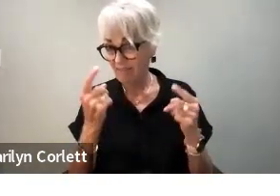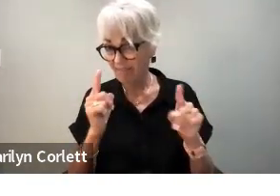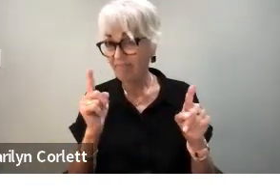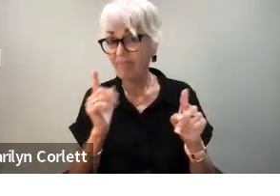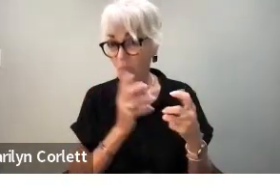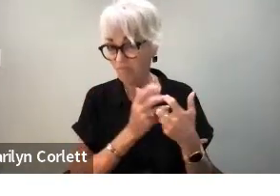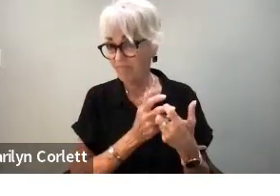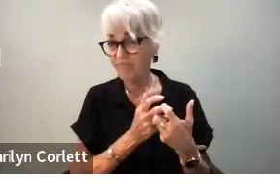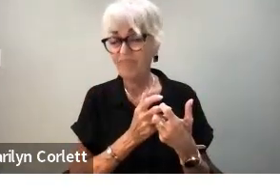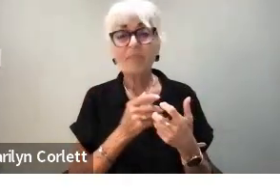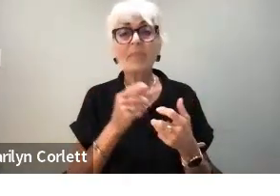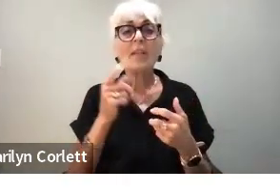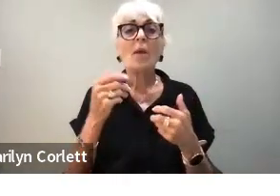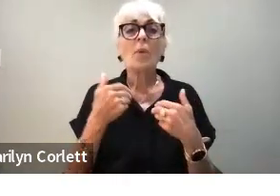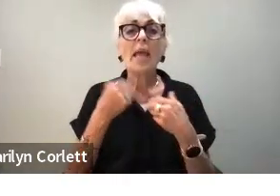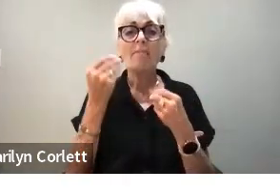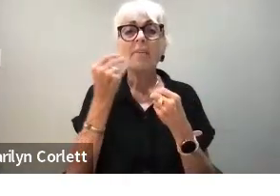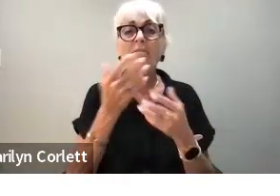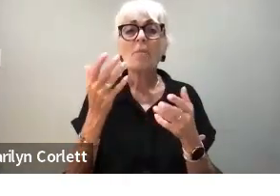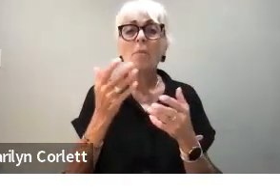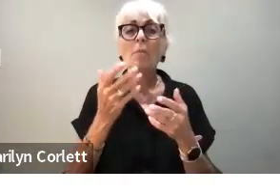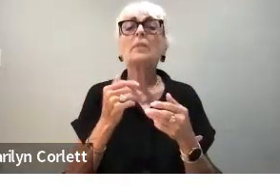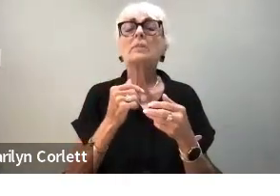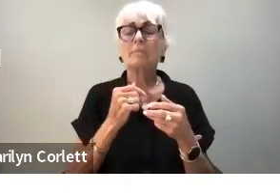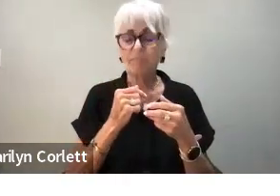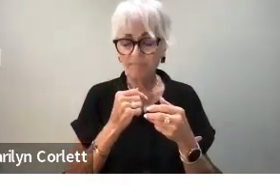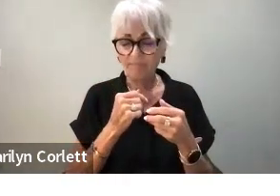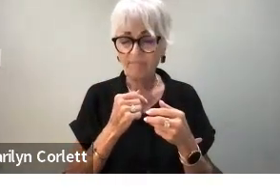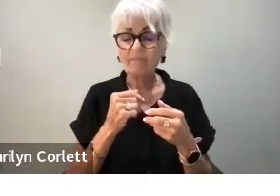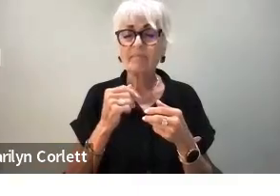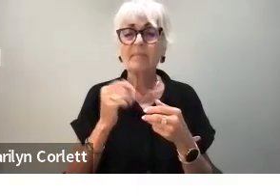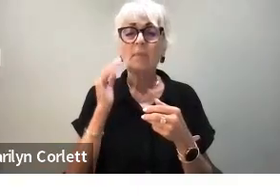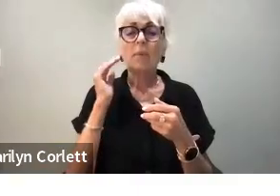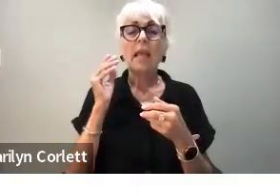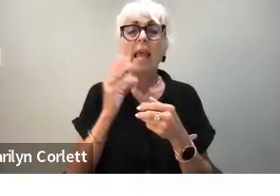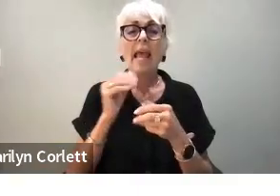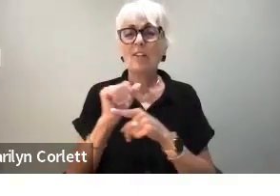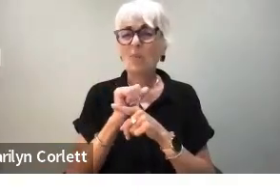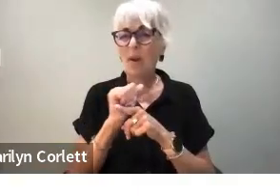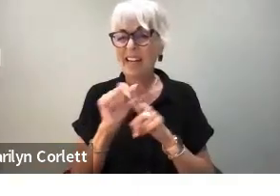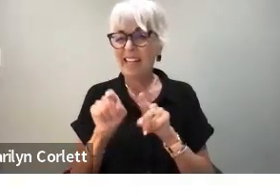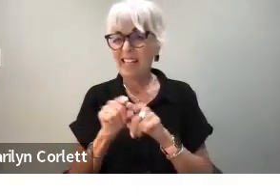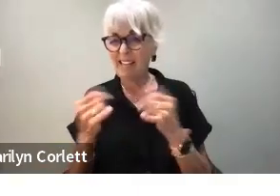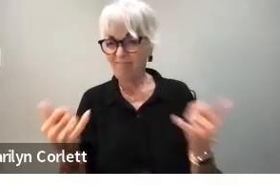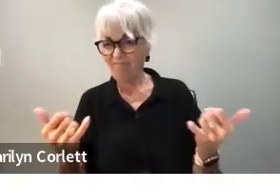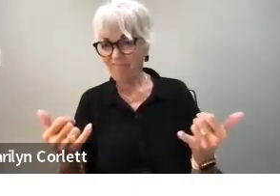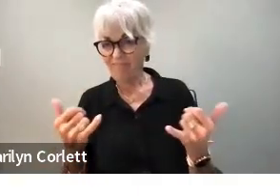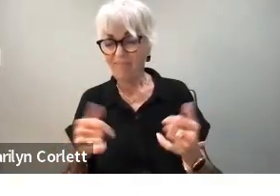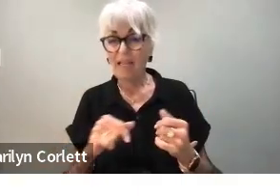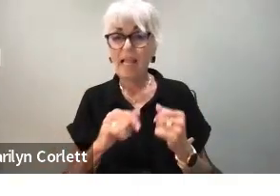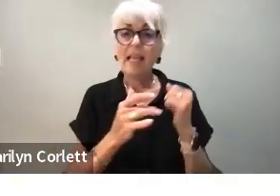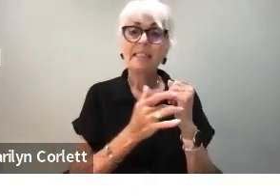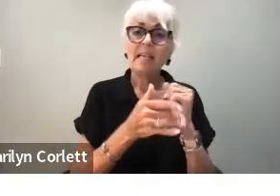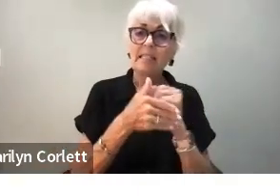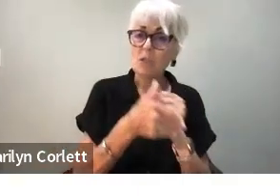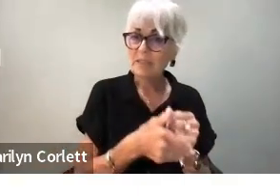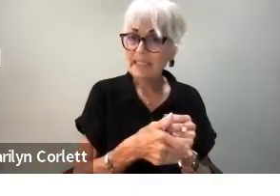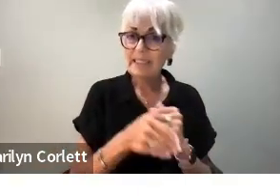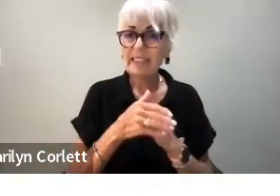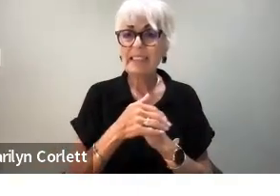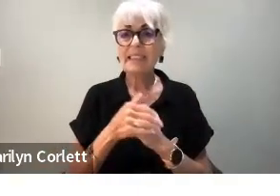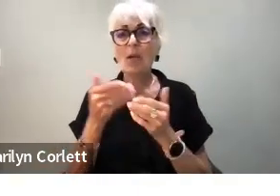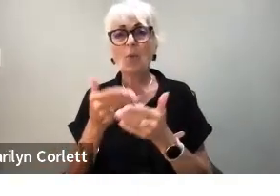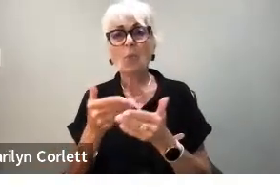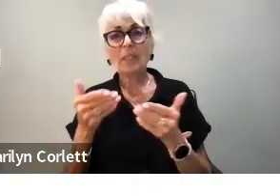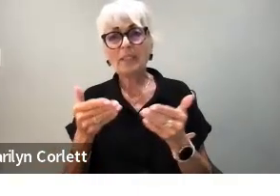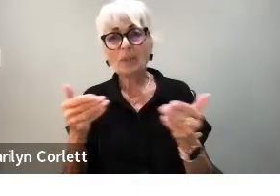We do awareness information. We do training such as this, technical assistance. We have resources